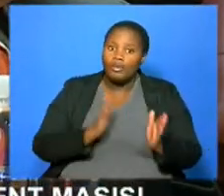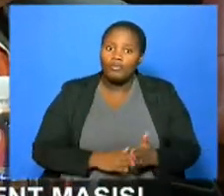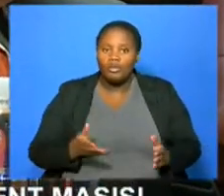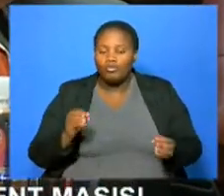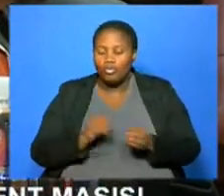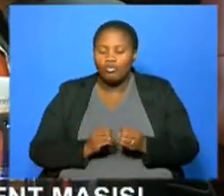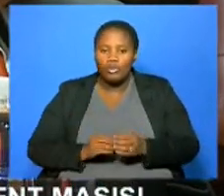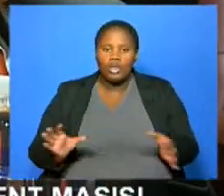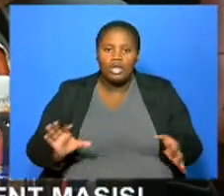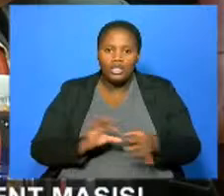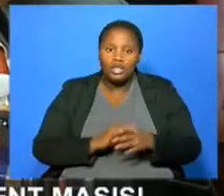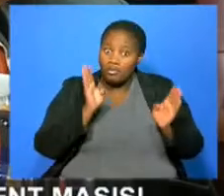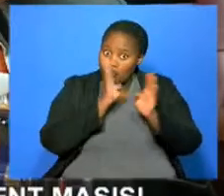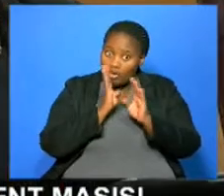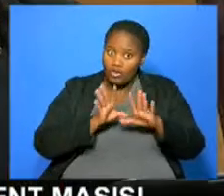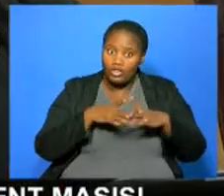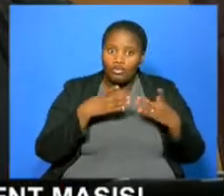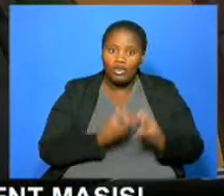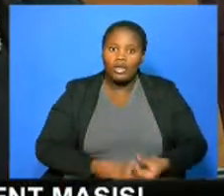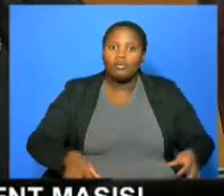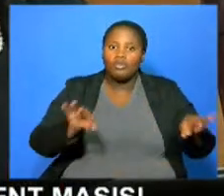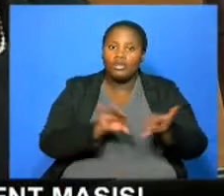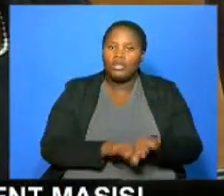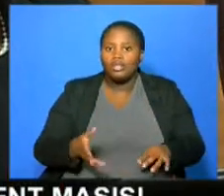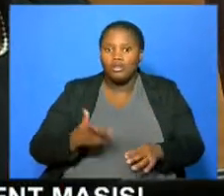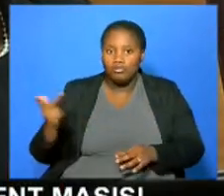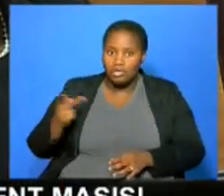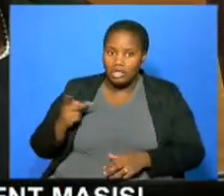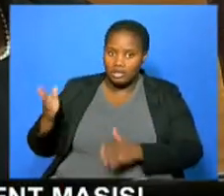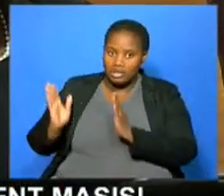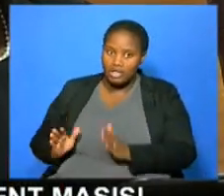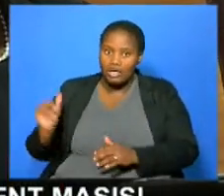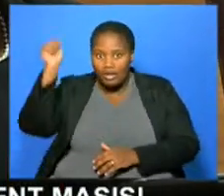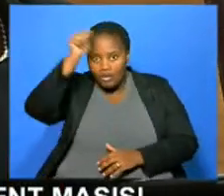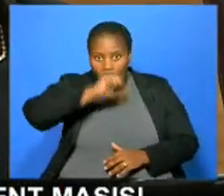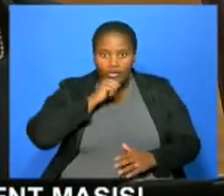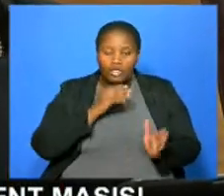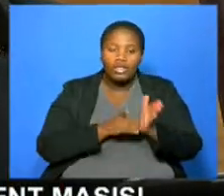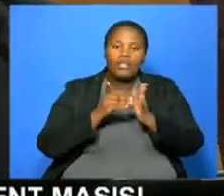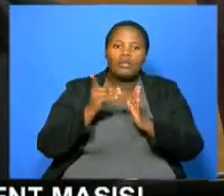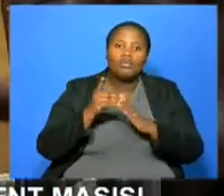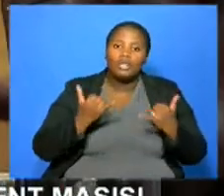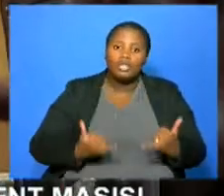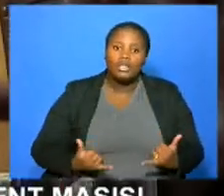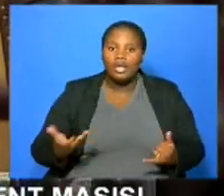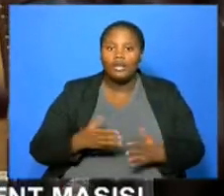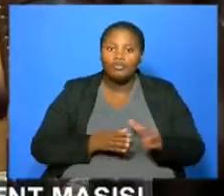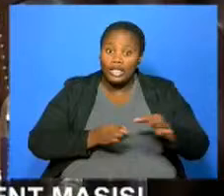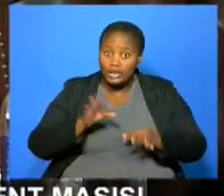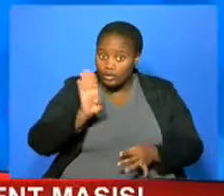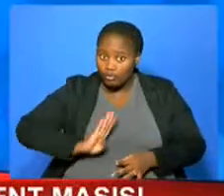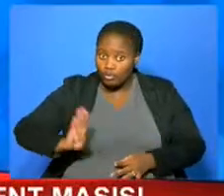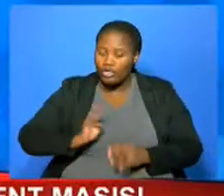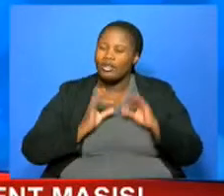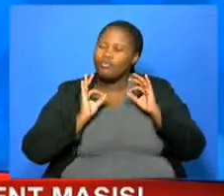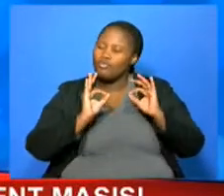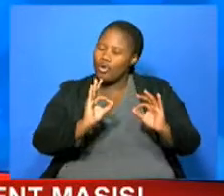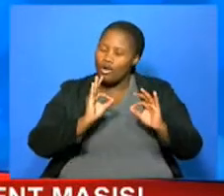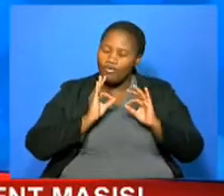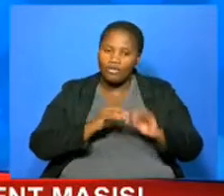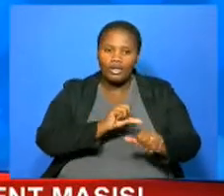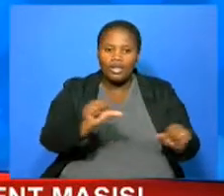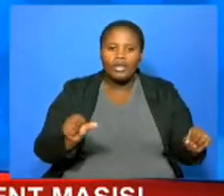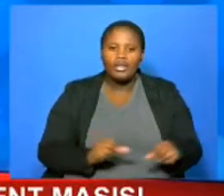the private sector as a key partner for Africa's development. Moreover, he described Botswana as a perfect ground